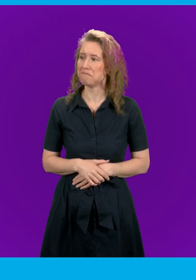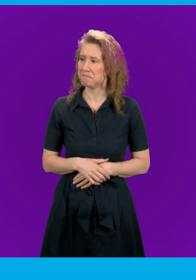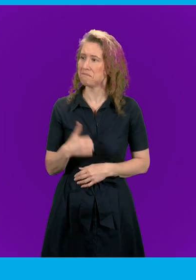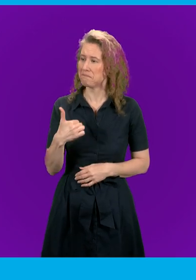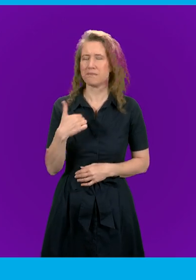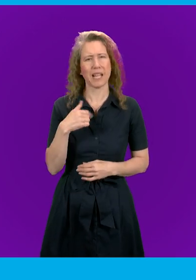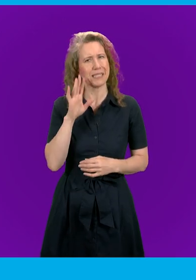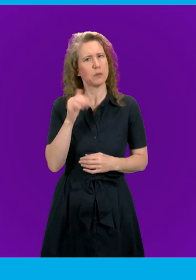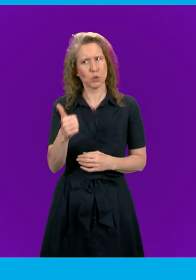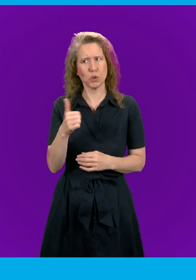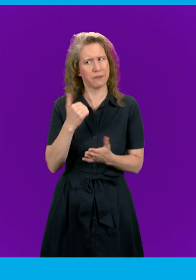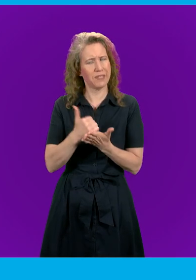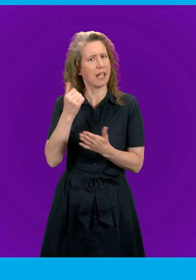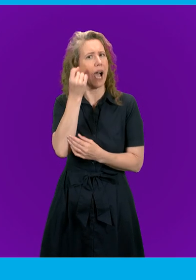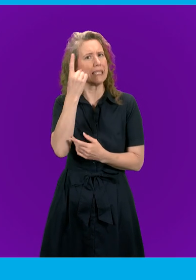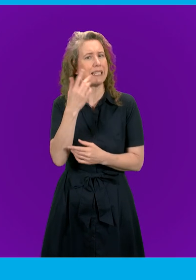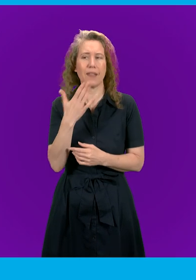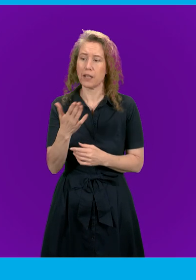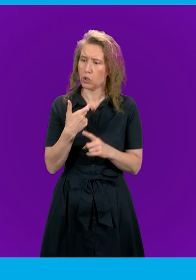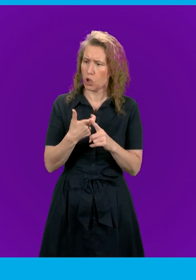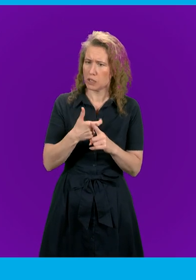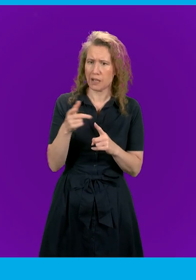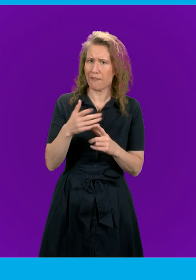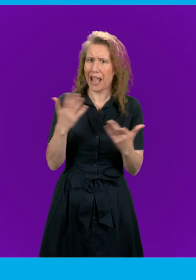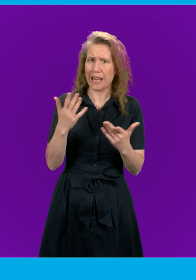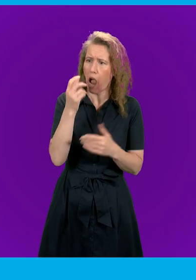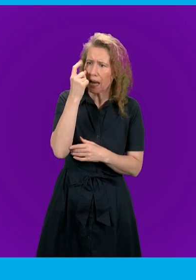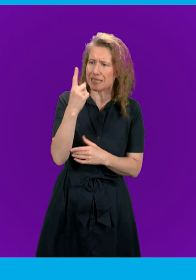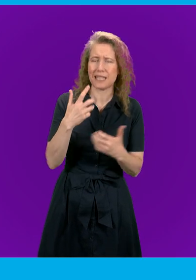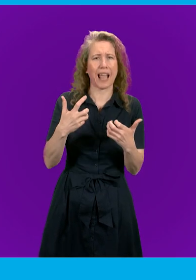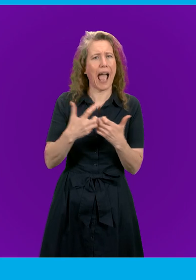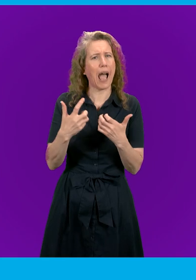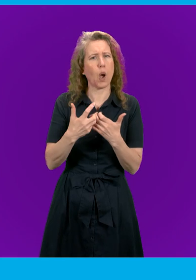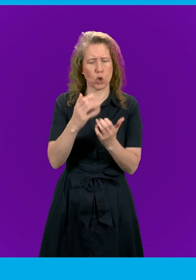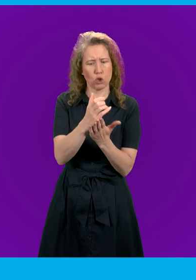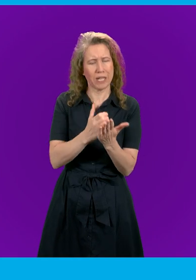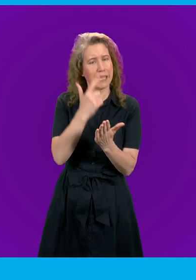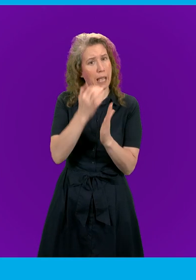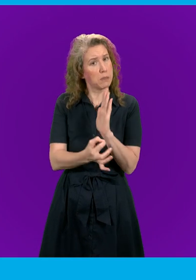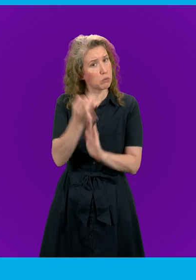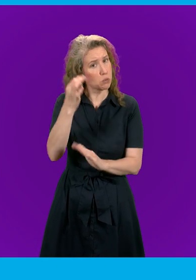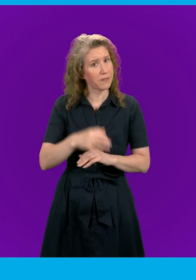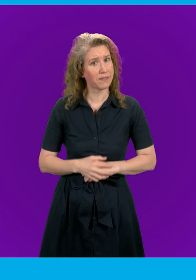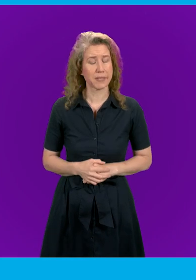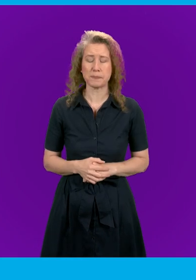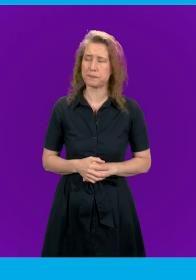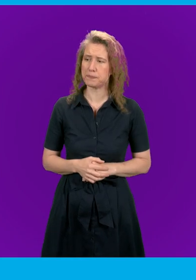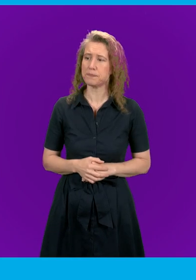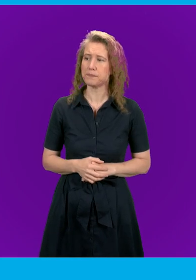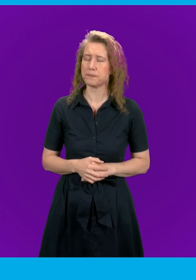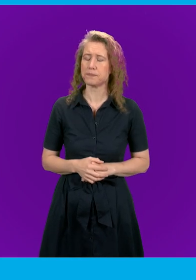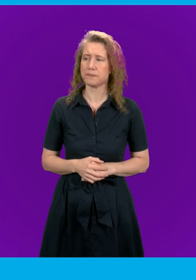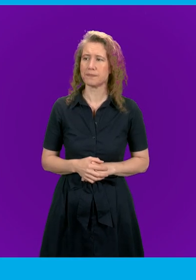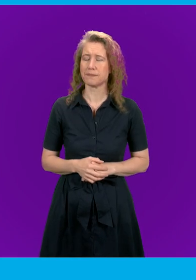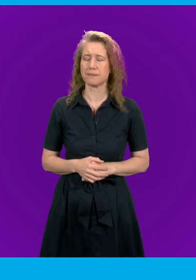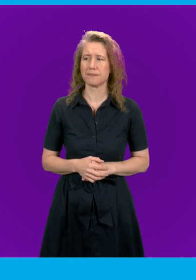really concrete and great idea. Kirsten, do you have any ideas around how the curriculum might be improved? Yeah, I mean, I think